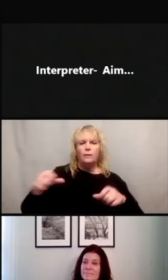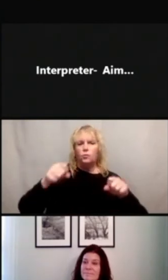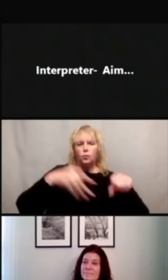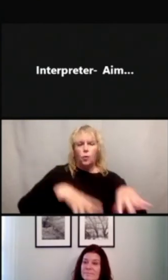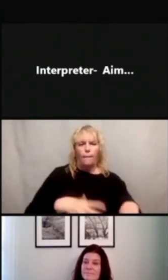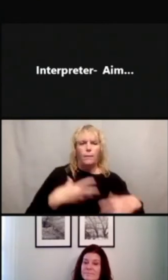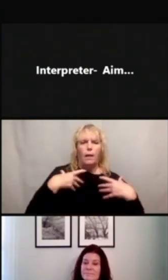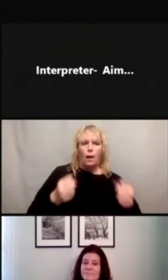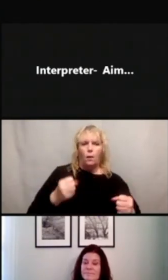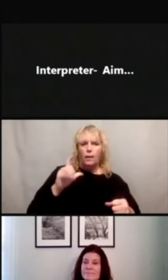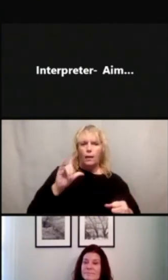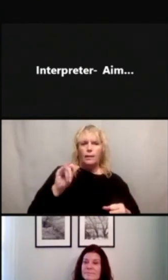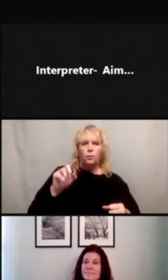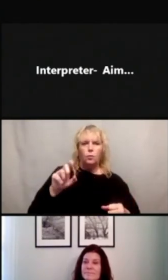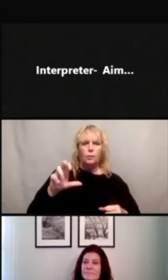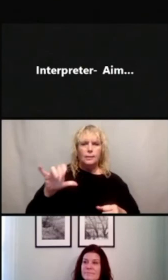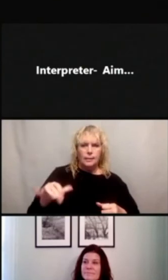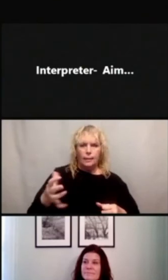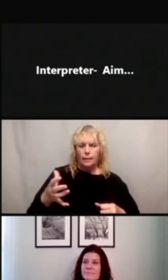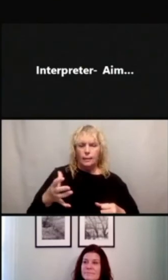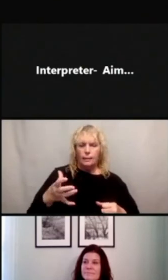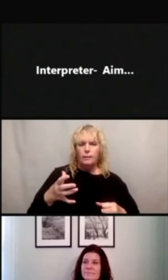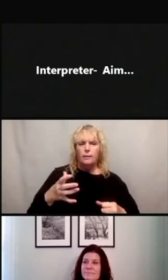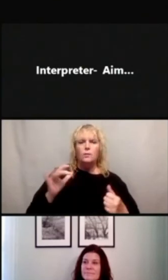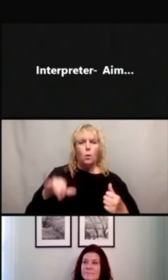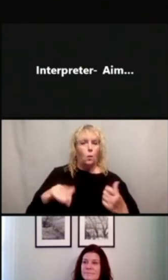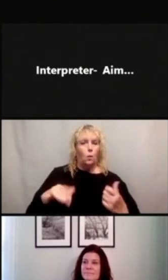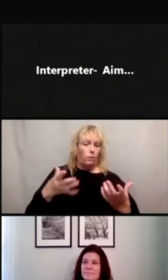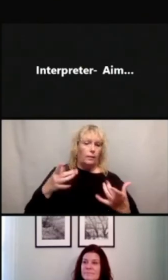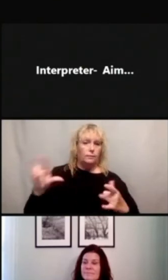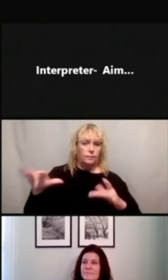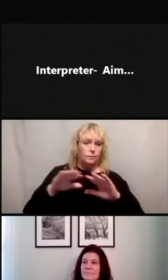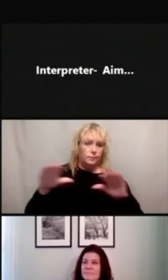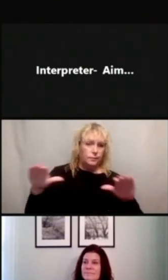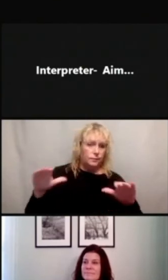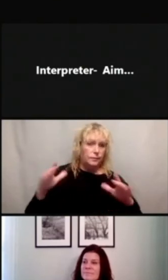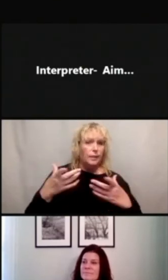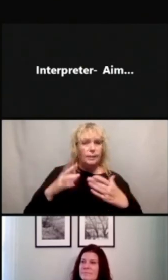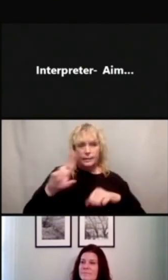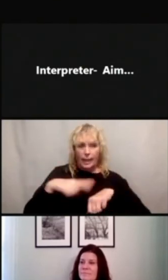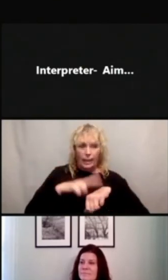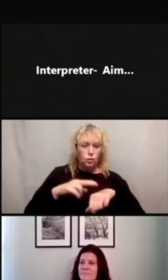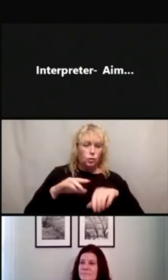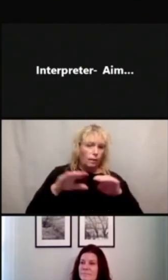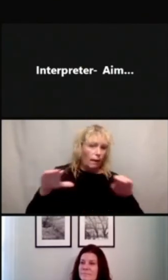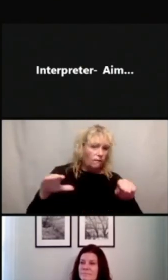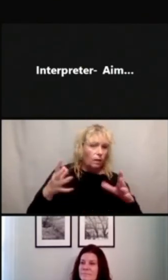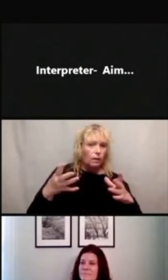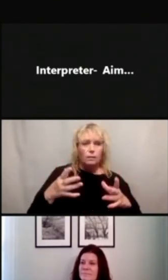So whether it be something on that level, that's a national level, and we're trying to